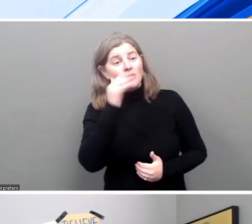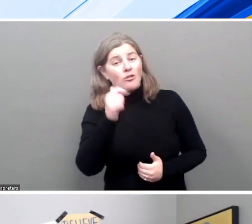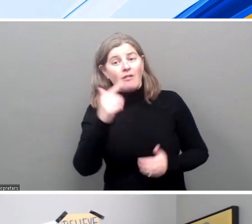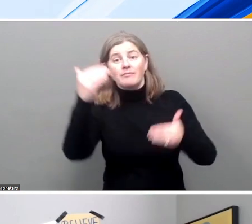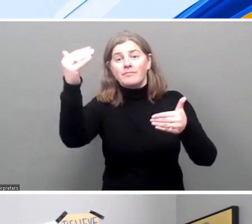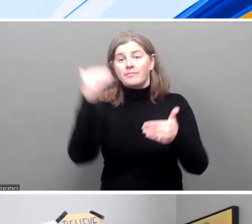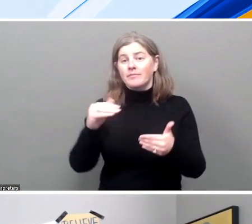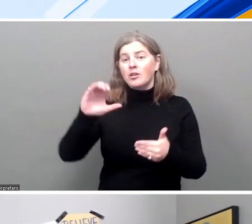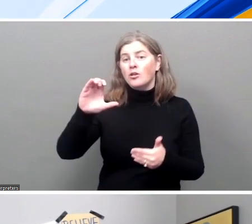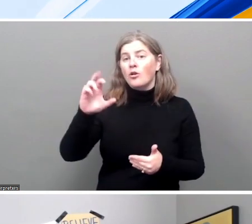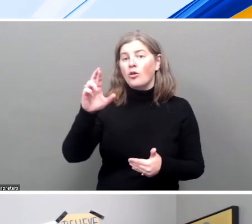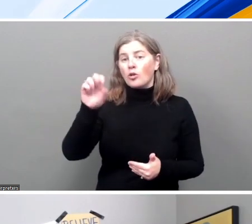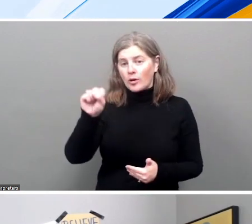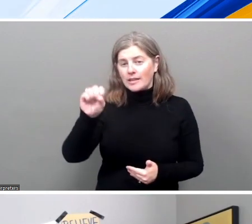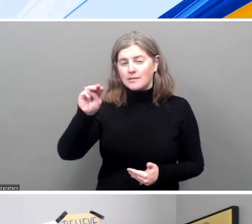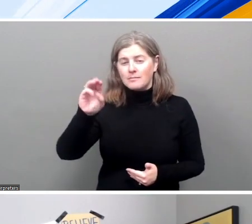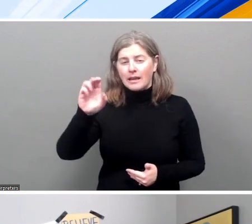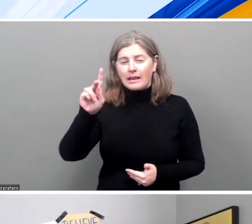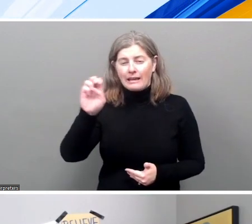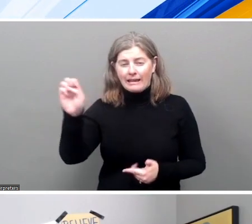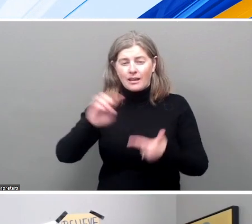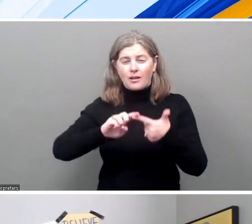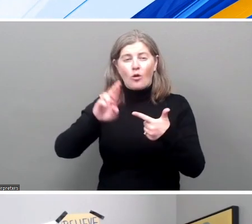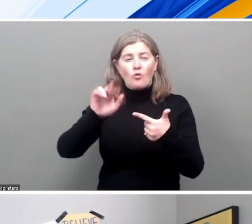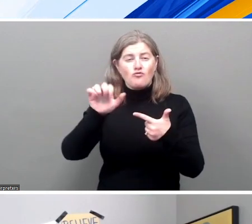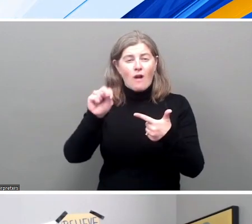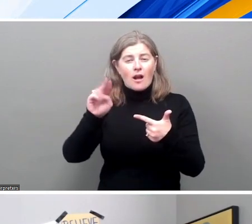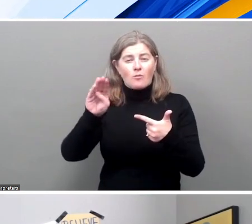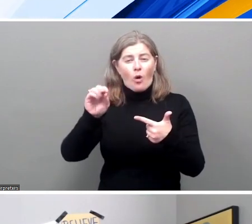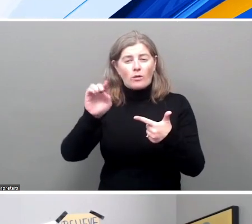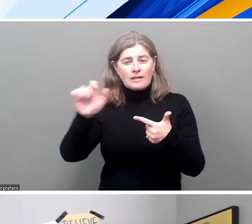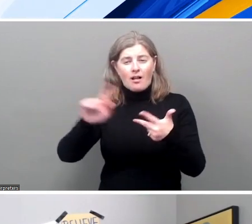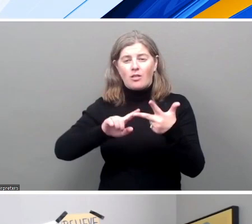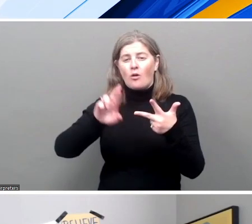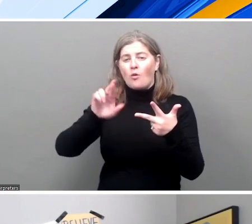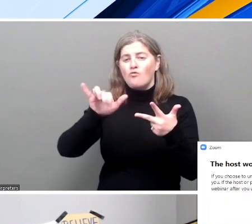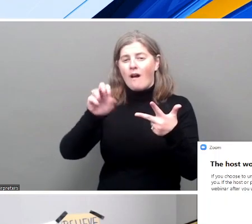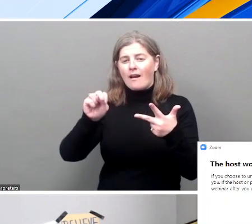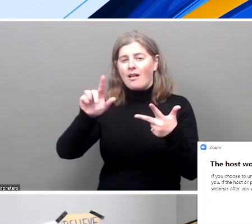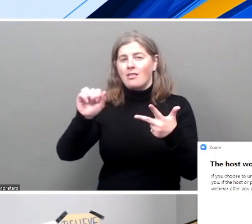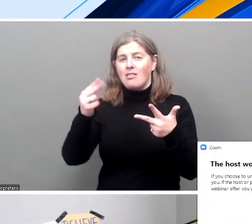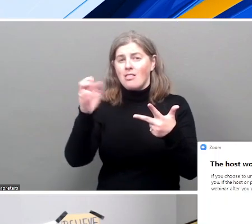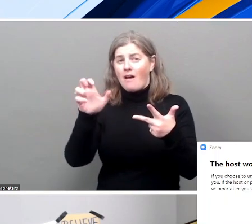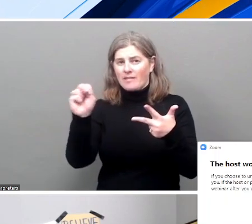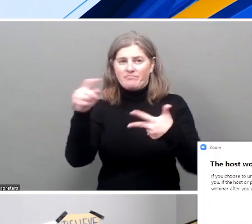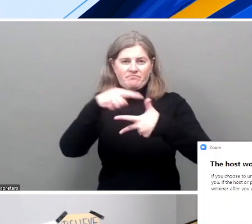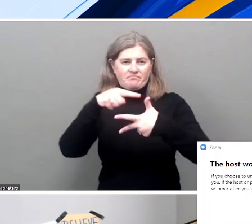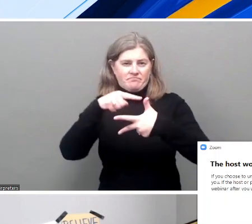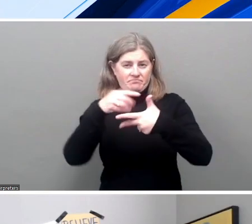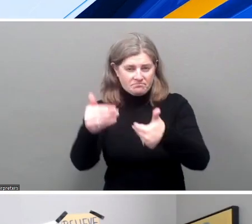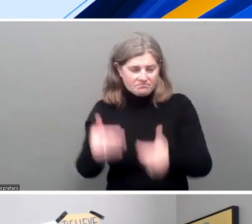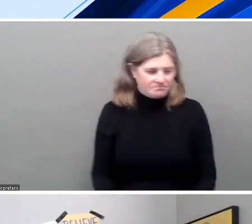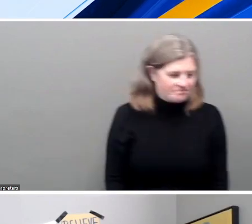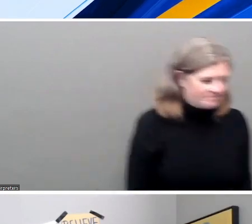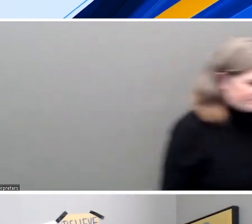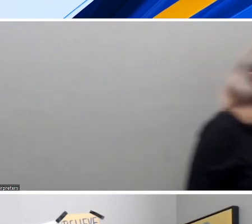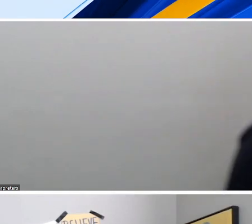to Chris McKee, followed by Ryan Botel, followed by Ryan Laughlin. Chris, you're unmuted.